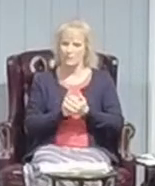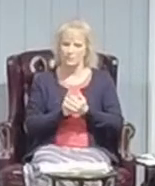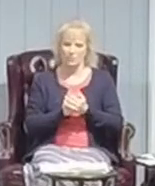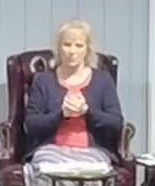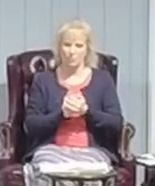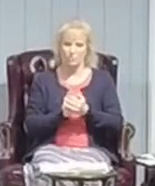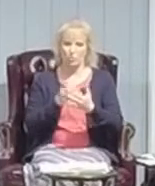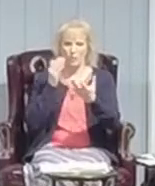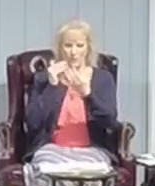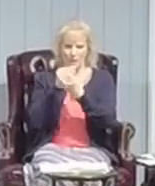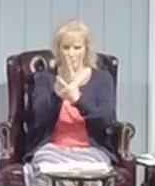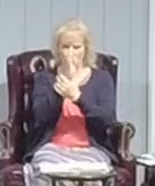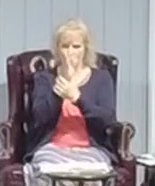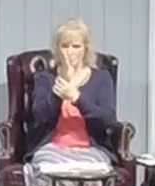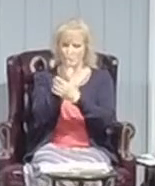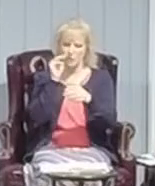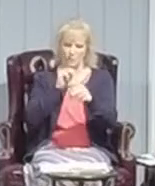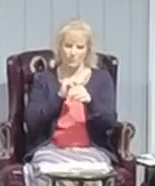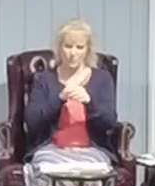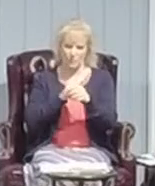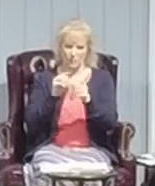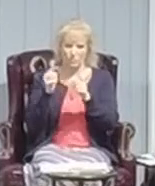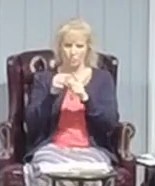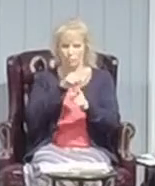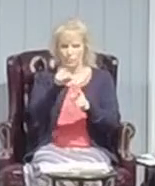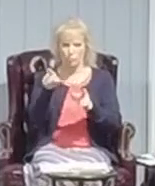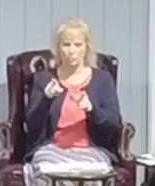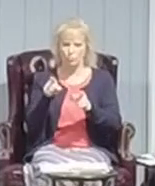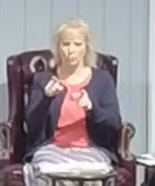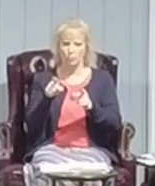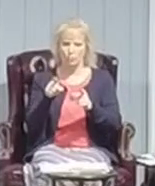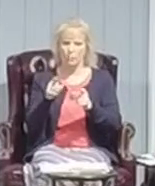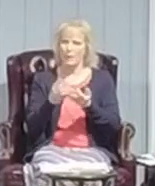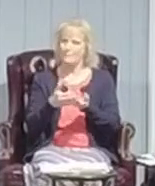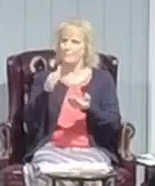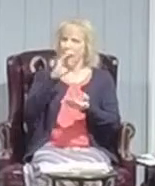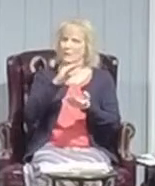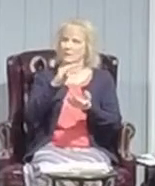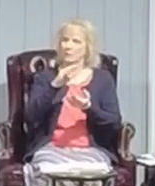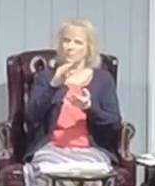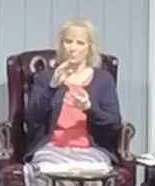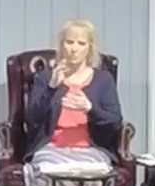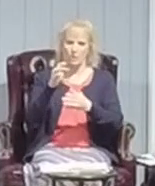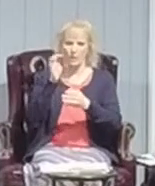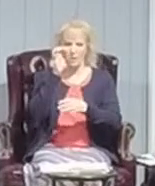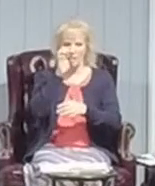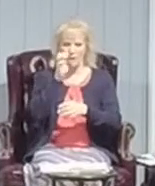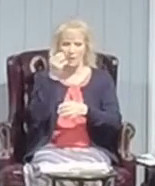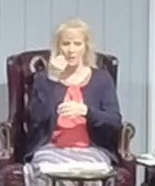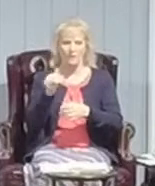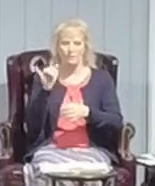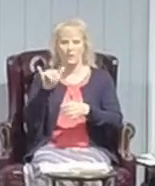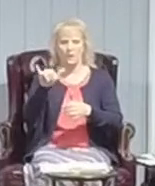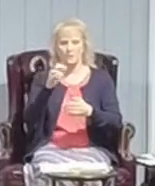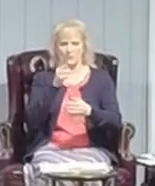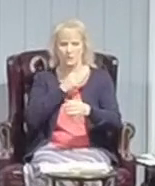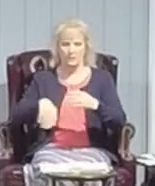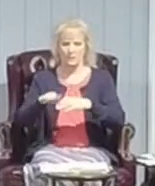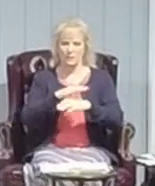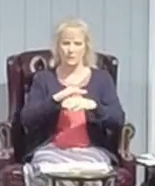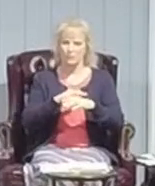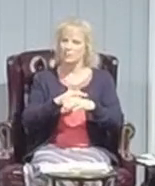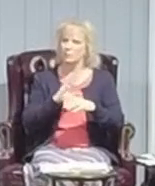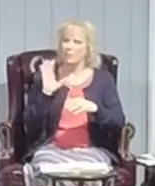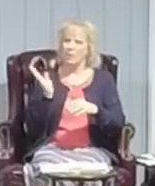entrance shall be ministered unto you abundantly into the everlasting kingdom of our Lord and Savior, Jesus Christ. You